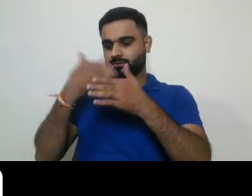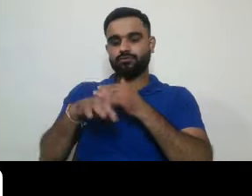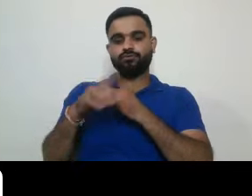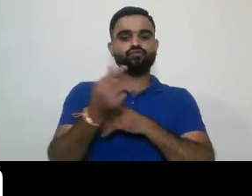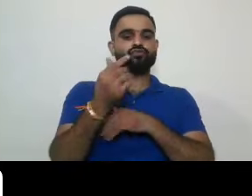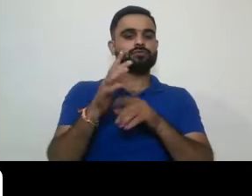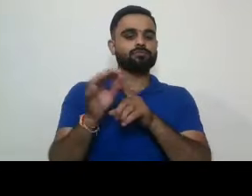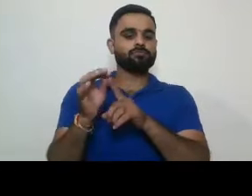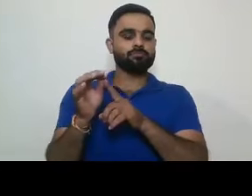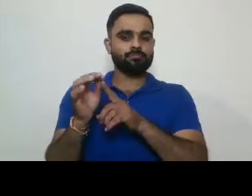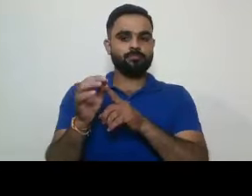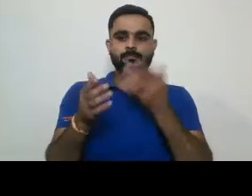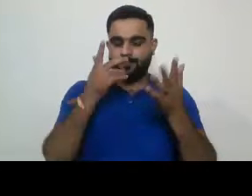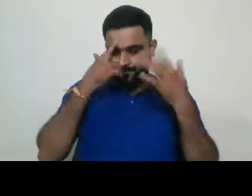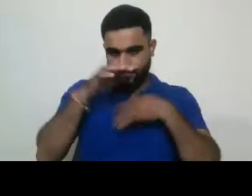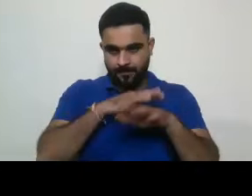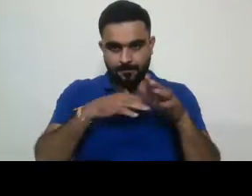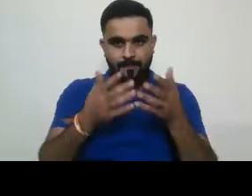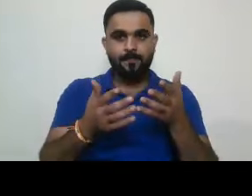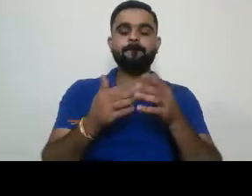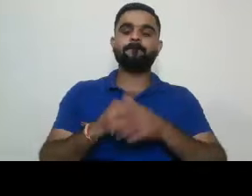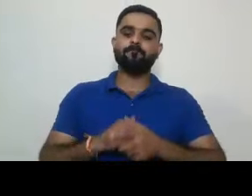it. It can plan.